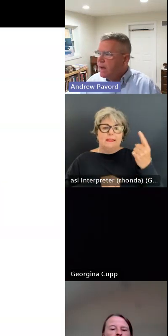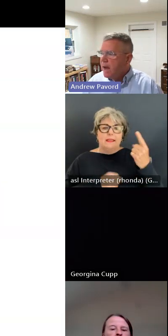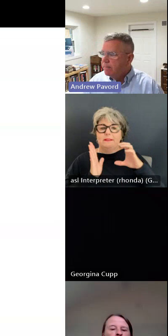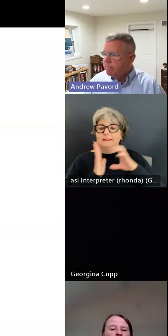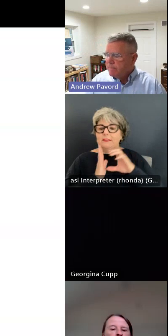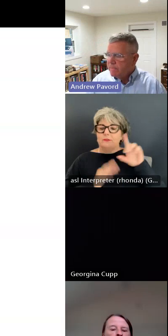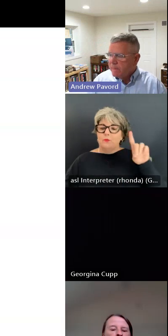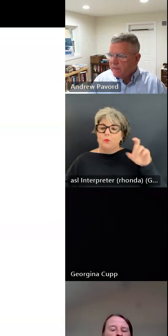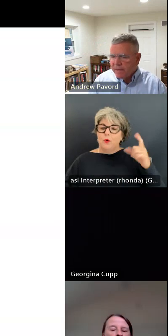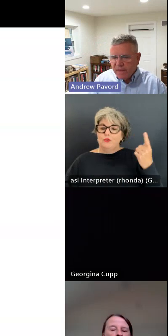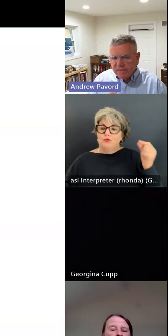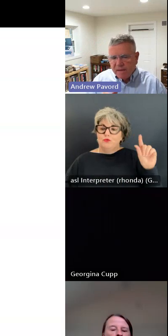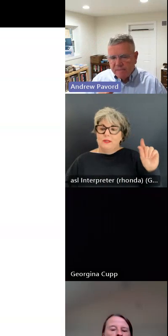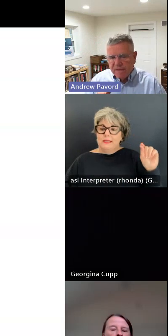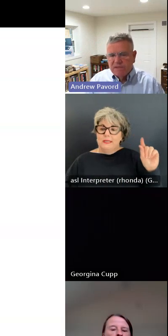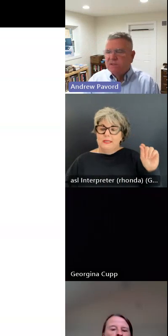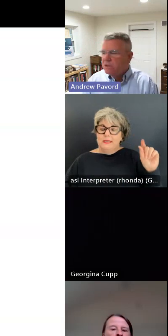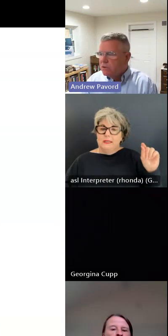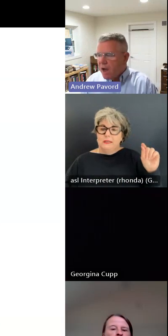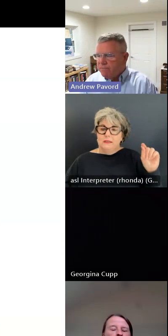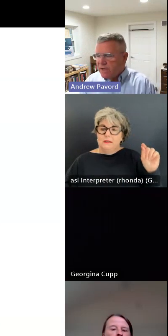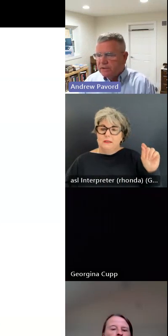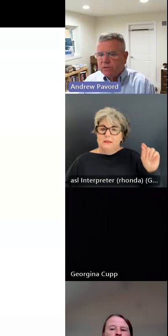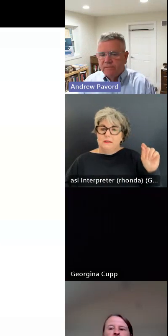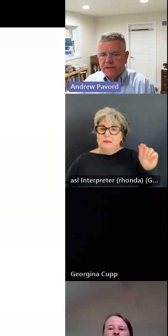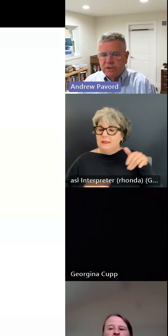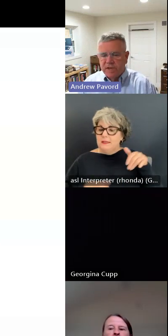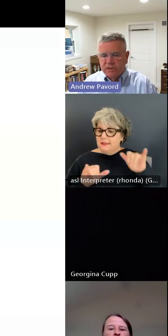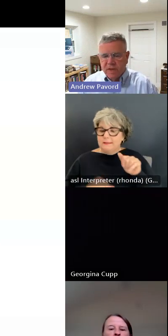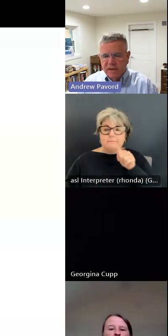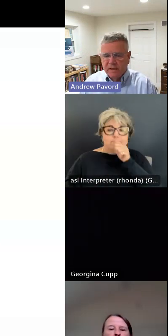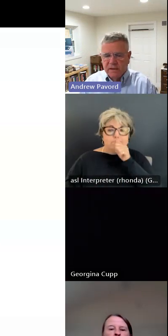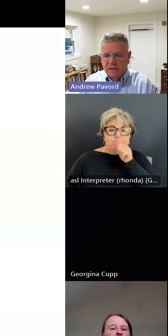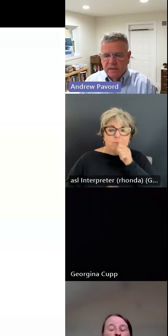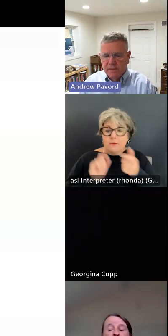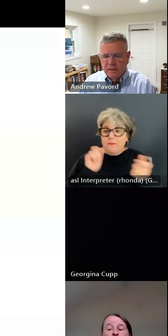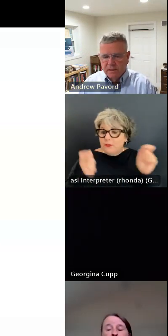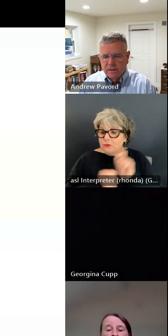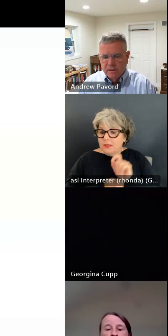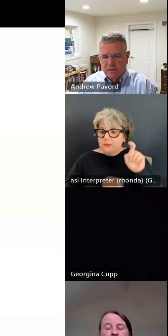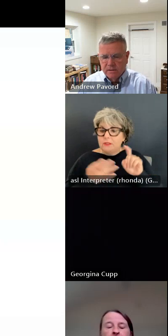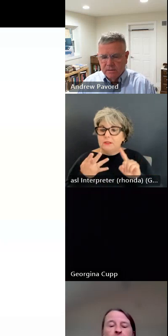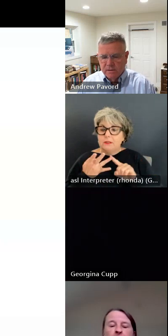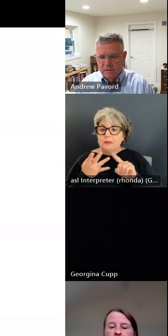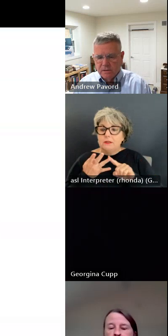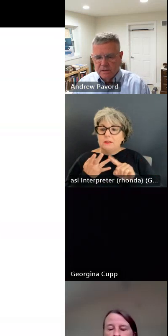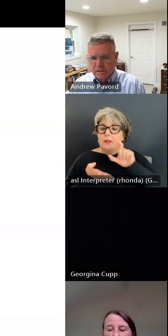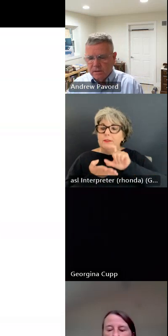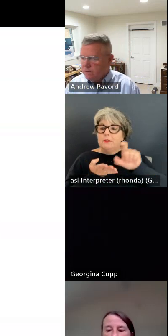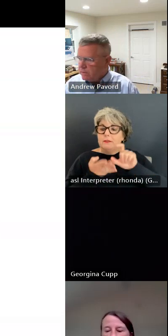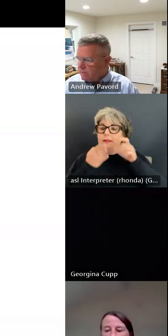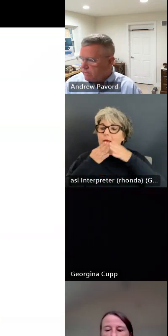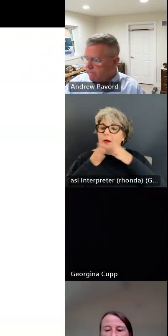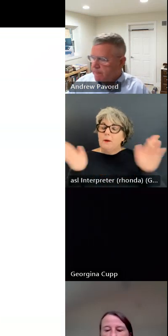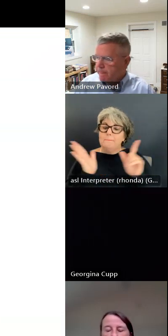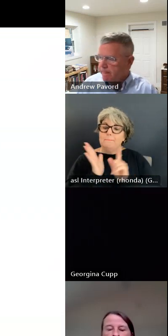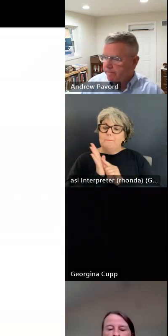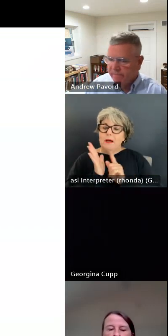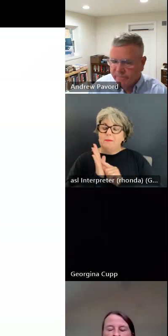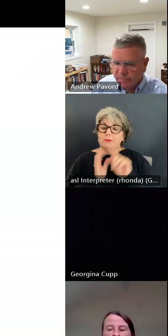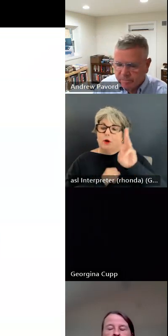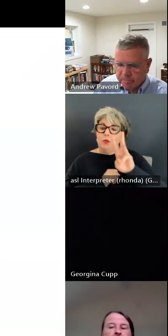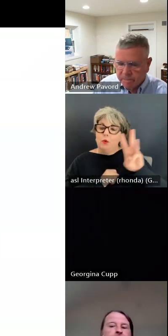120. I think is this still confidential, or have they changed that? The apportionments are now published on a